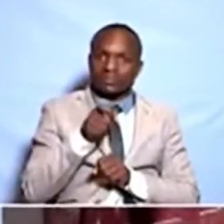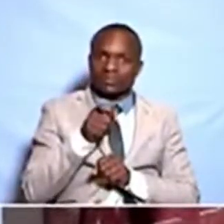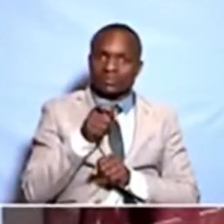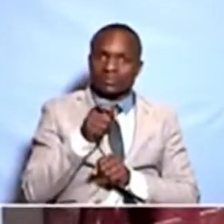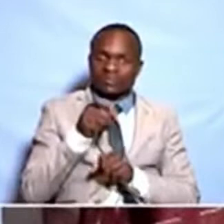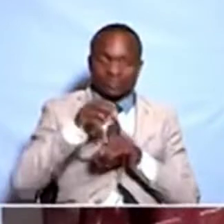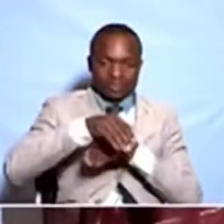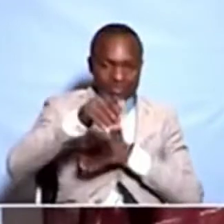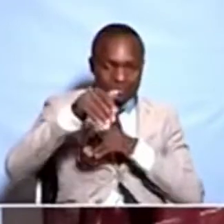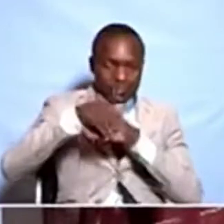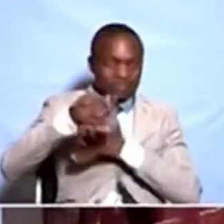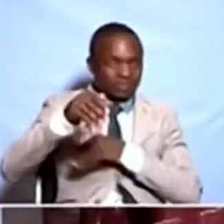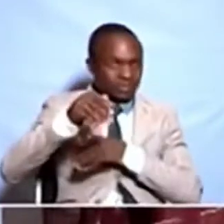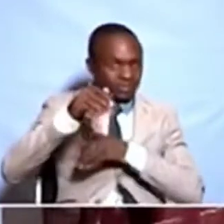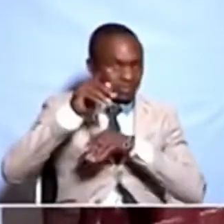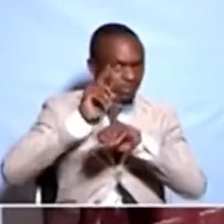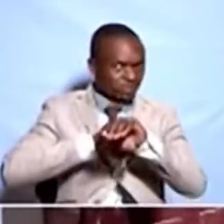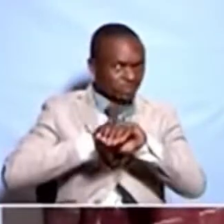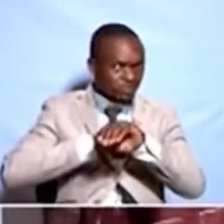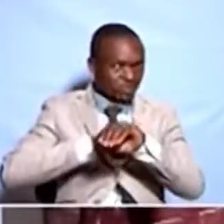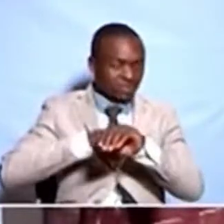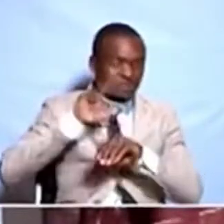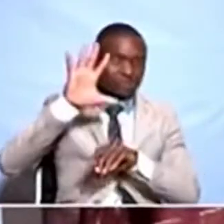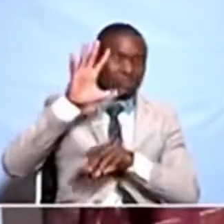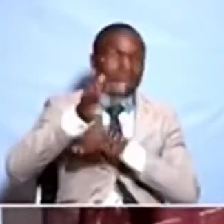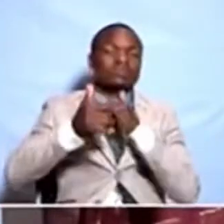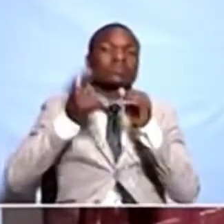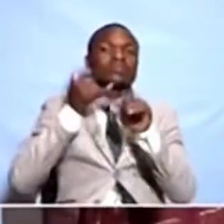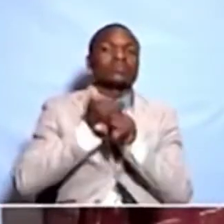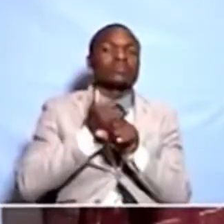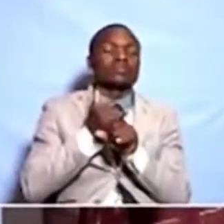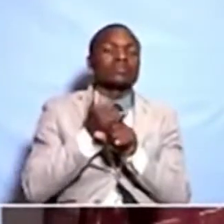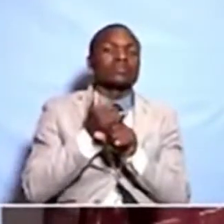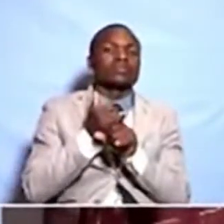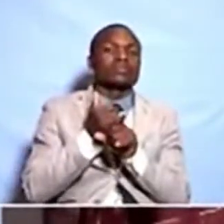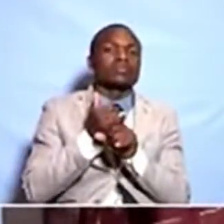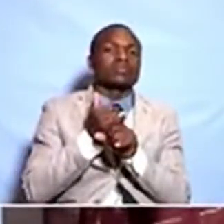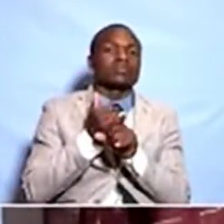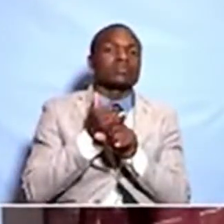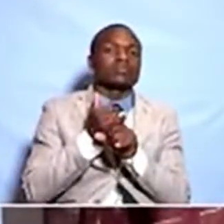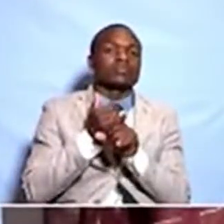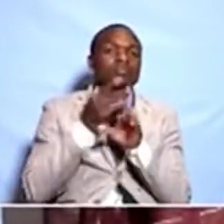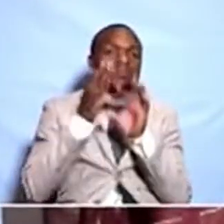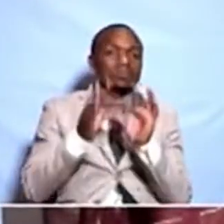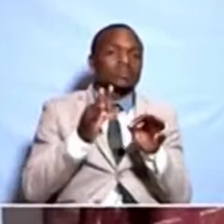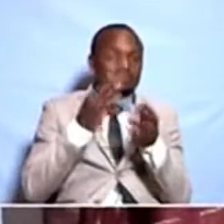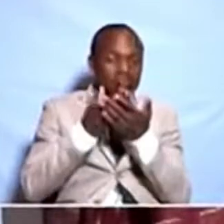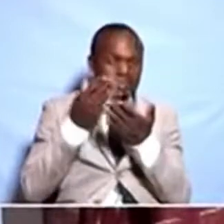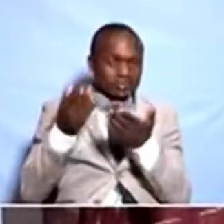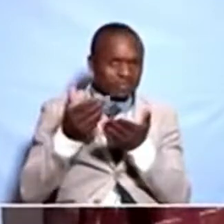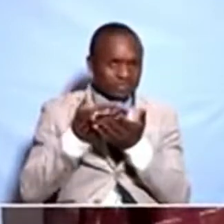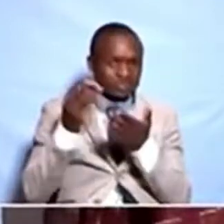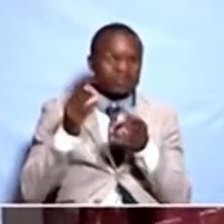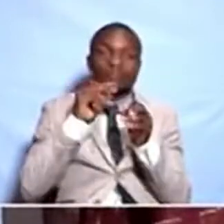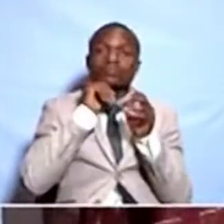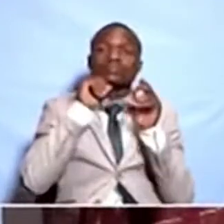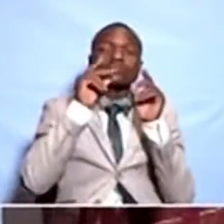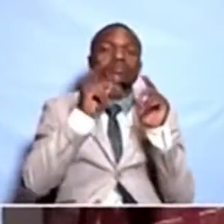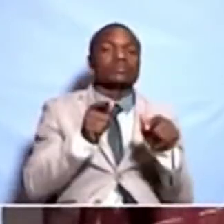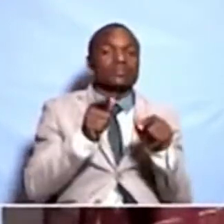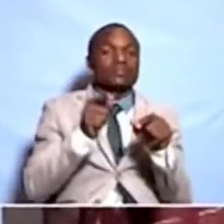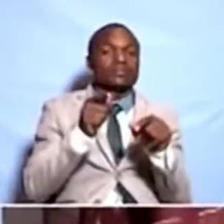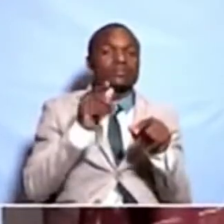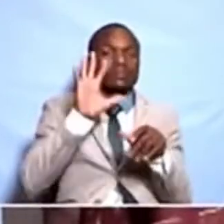registered for a period of more than 5 years, for 5 years. So if the vehicle has not clocked 5 years, you